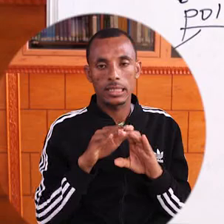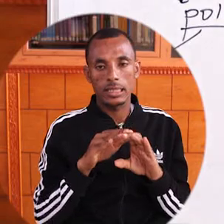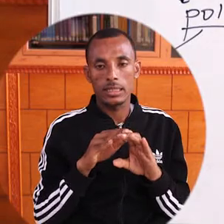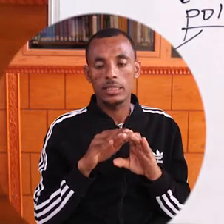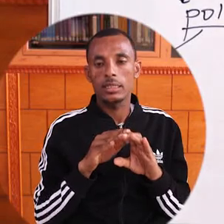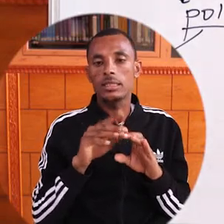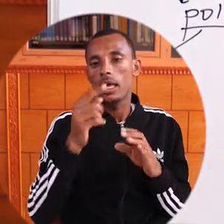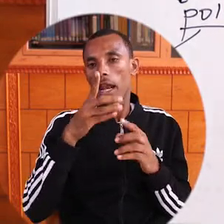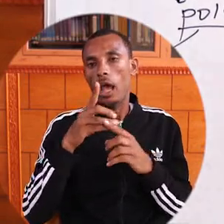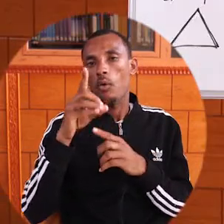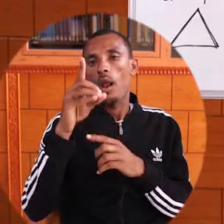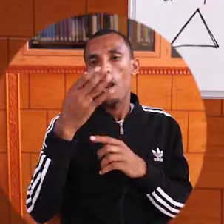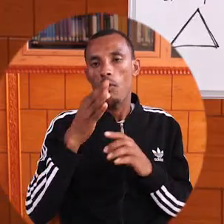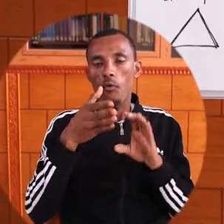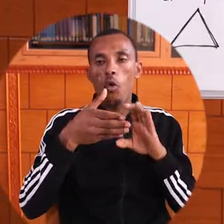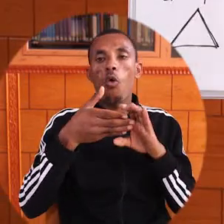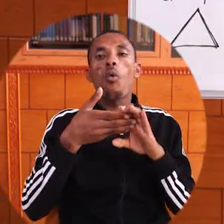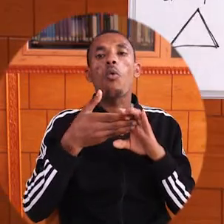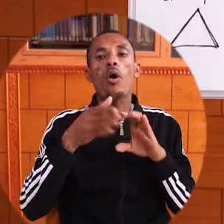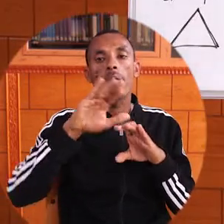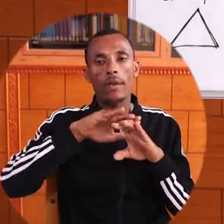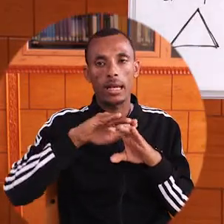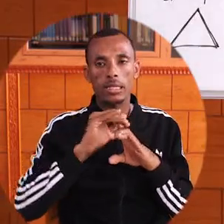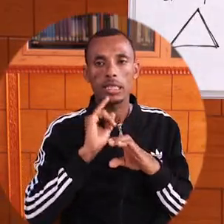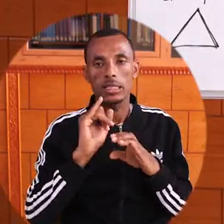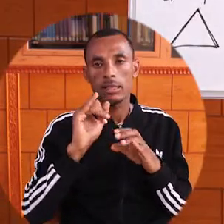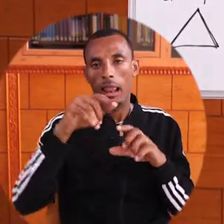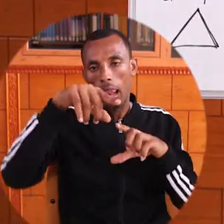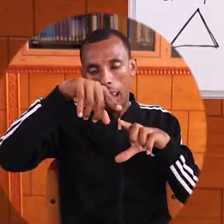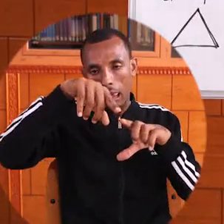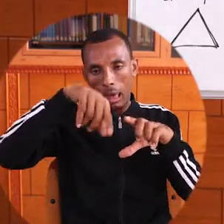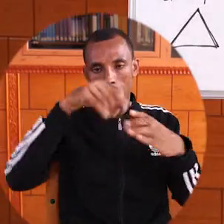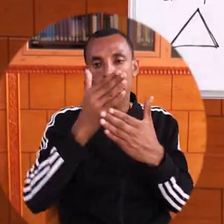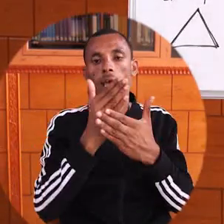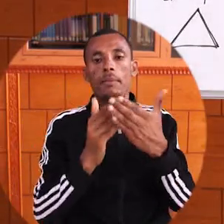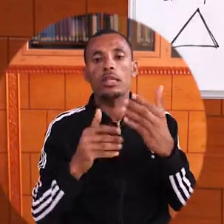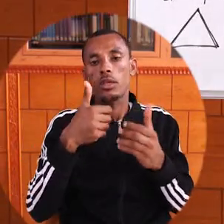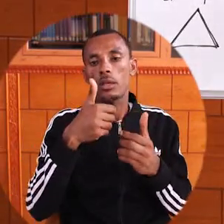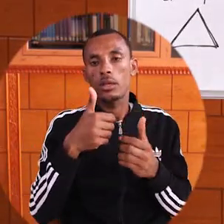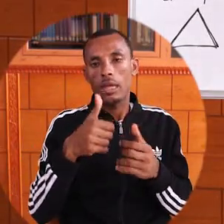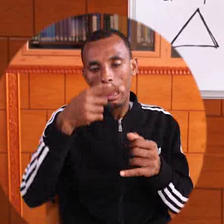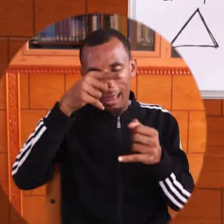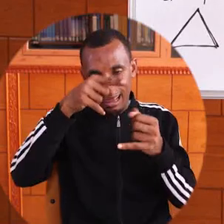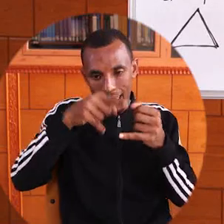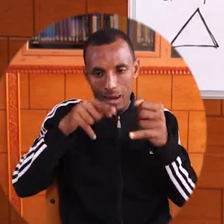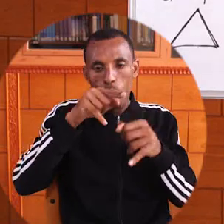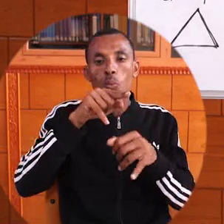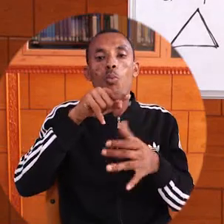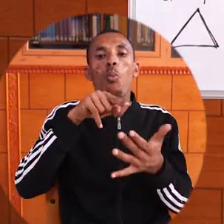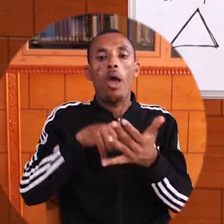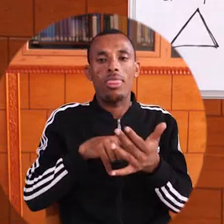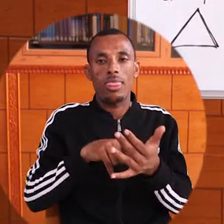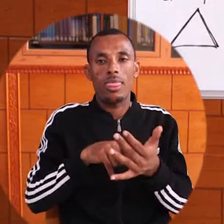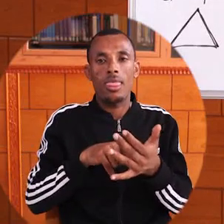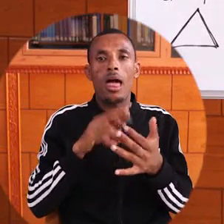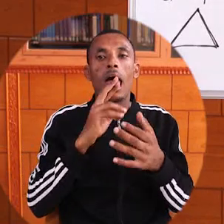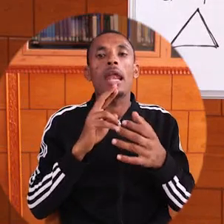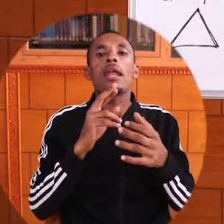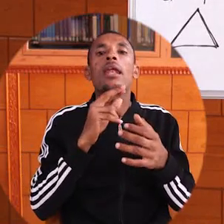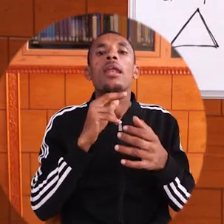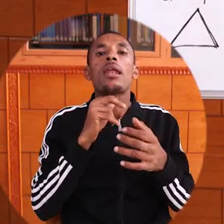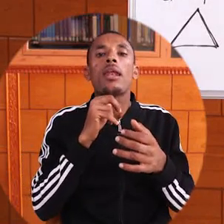The diagonal of a convex polygon is the line segment whose endpoint are